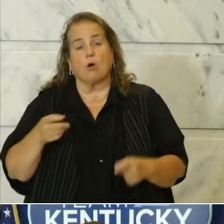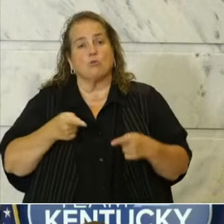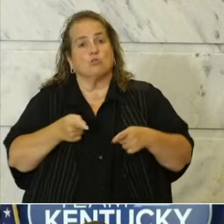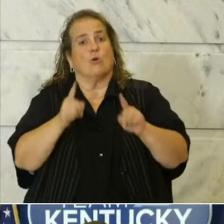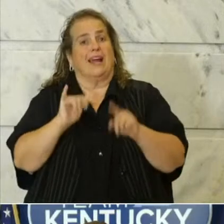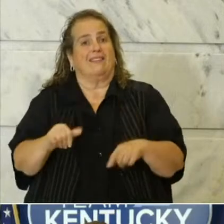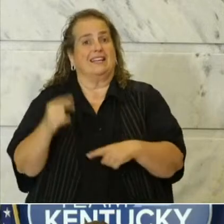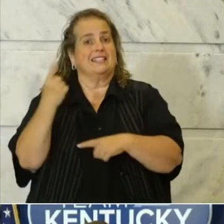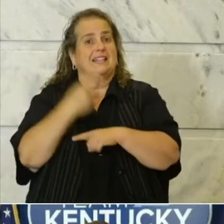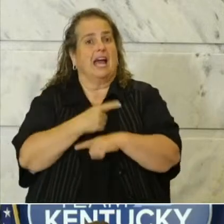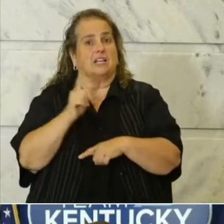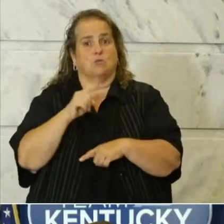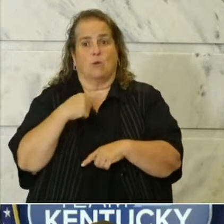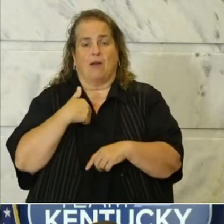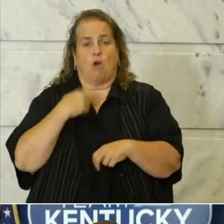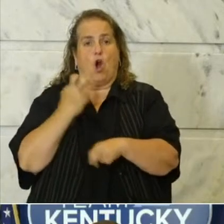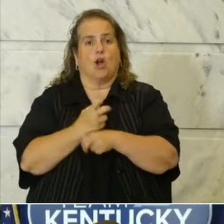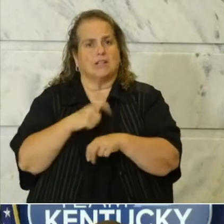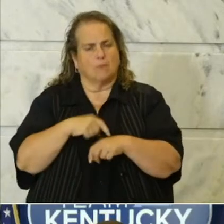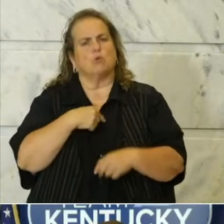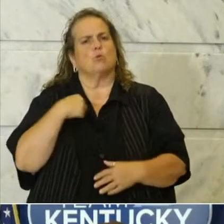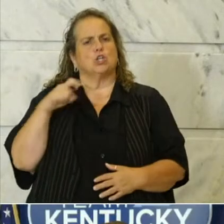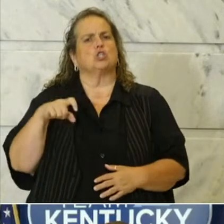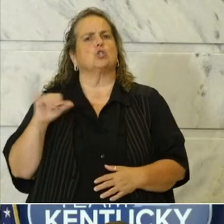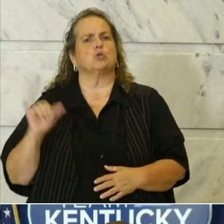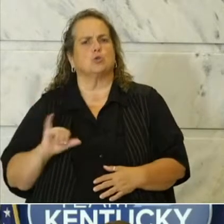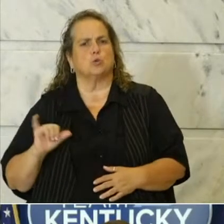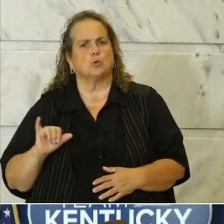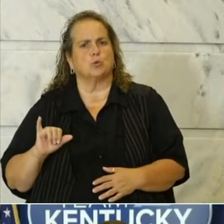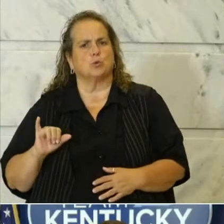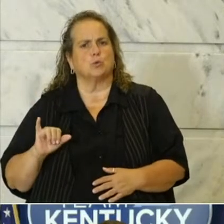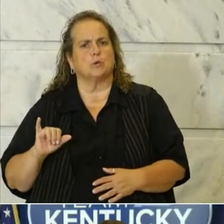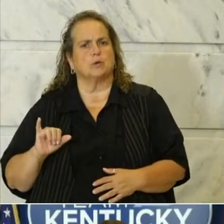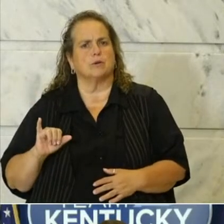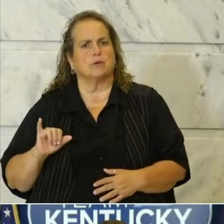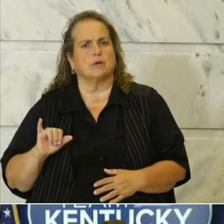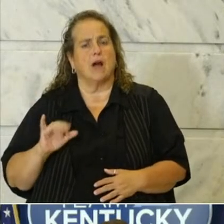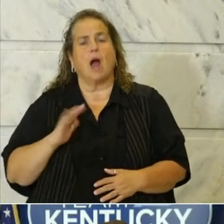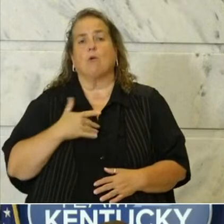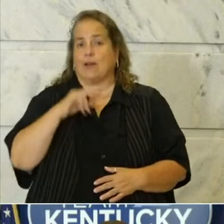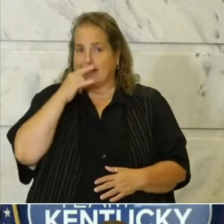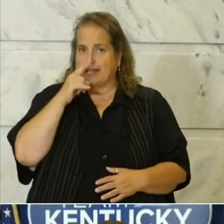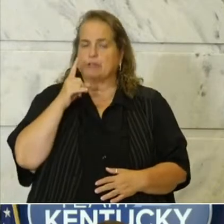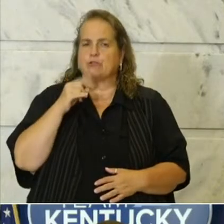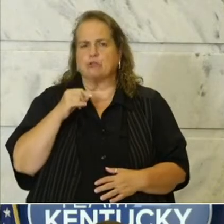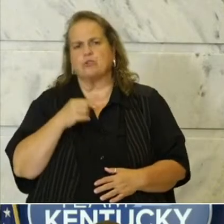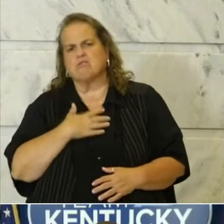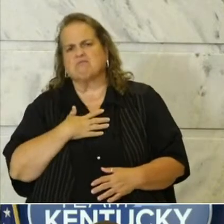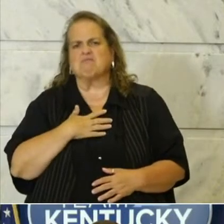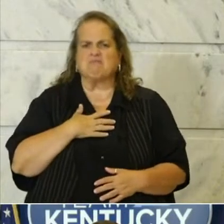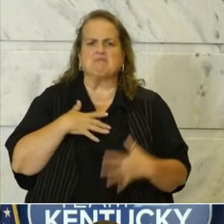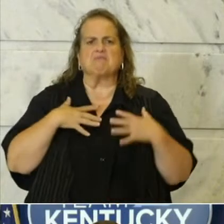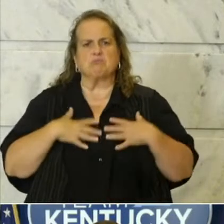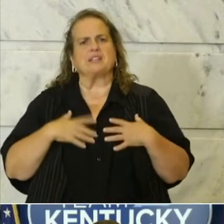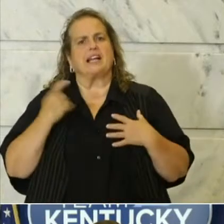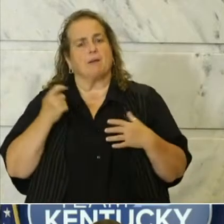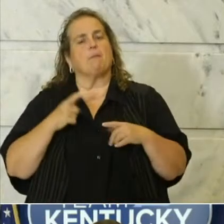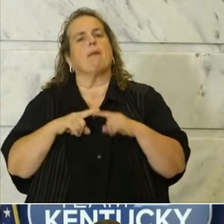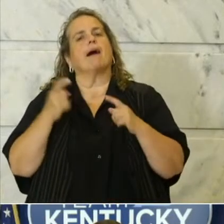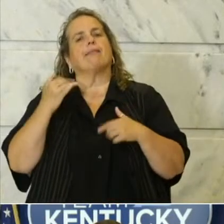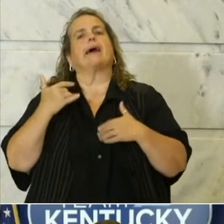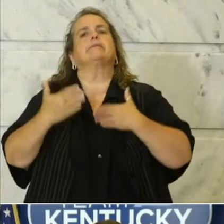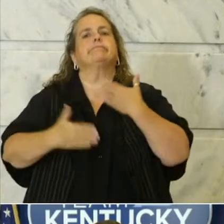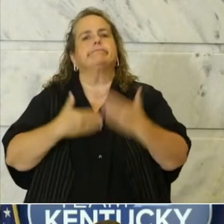able to too. You know, our kids mope a little bit, and you know what? They then get up and they do what it takes and they move on and they find